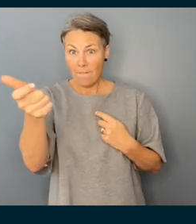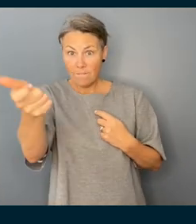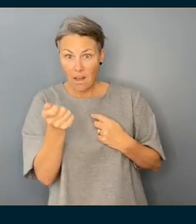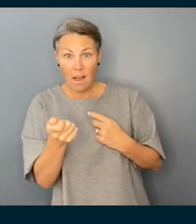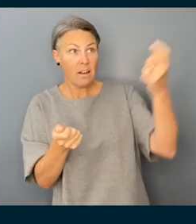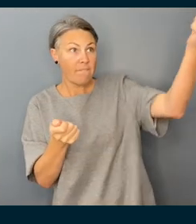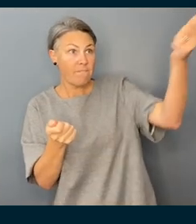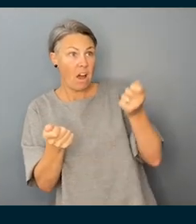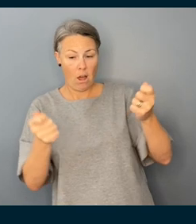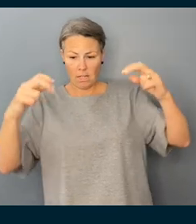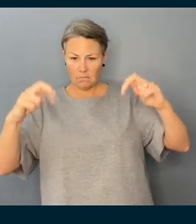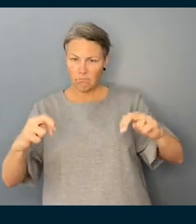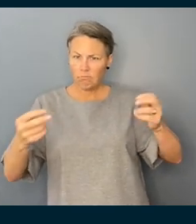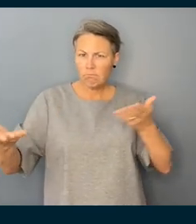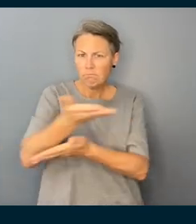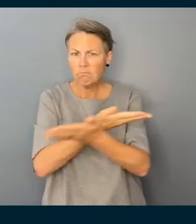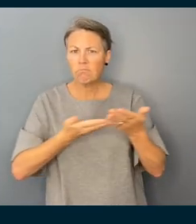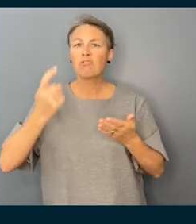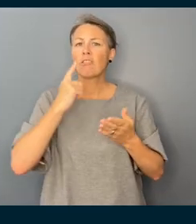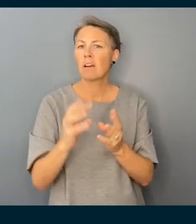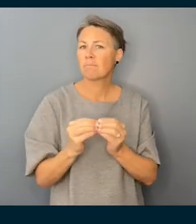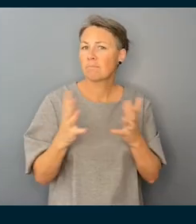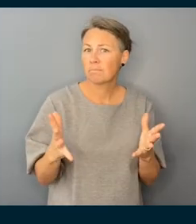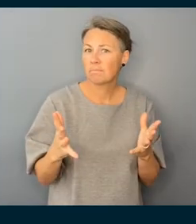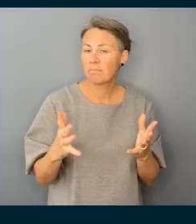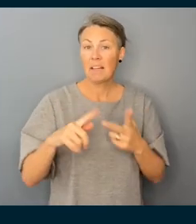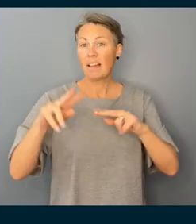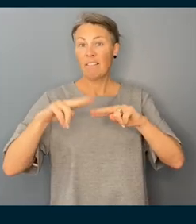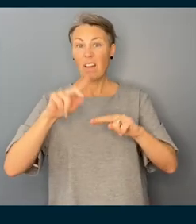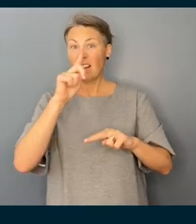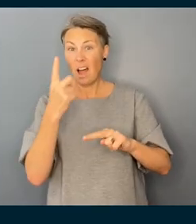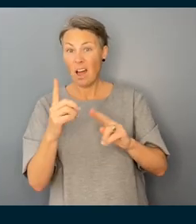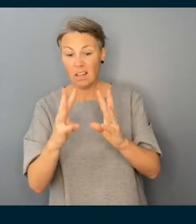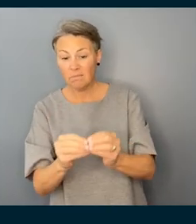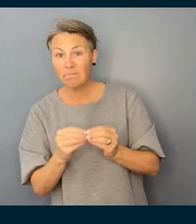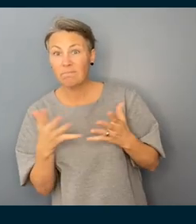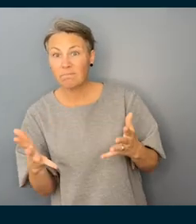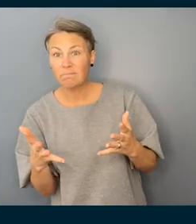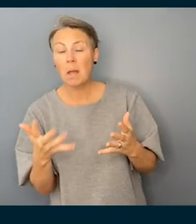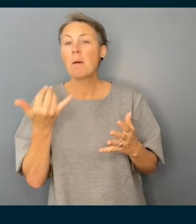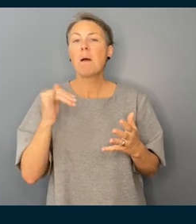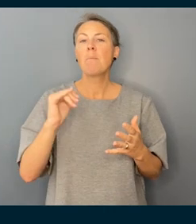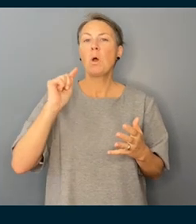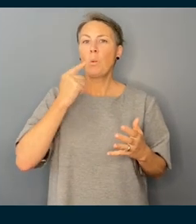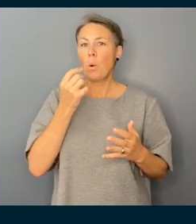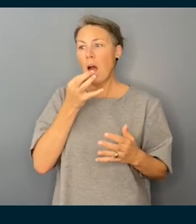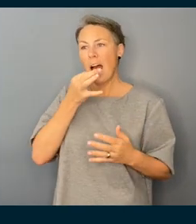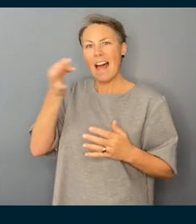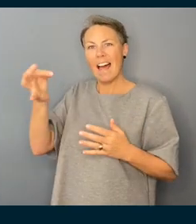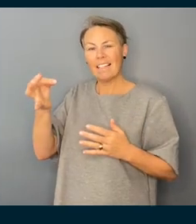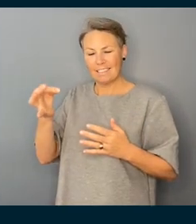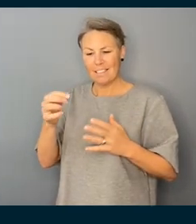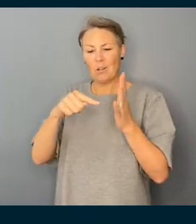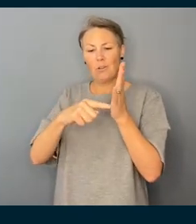try to resolve them. If the issues are not resolved, we may refer your review to a hearing with a member of the Tribunal.